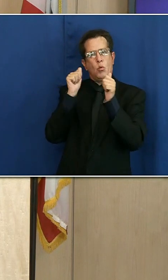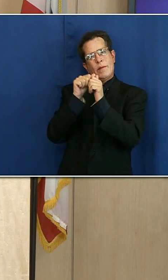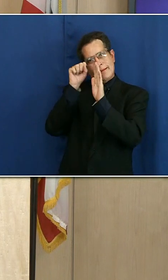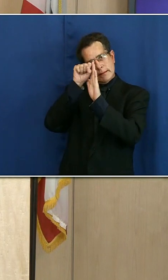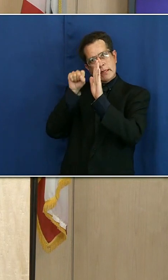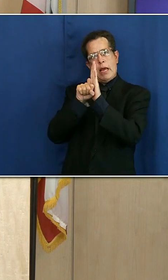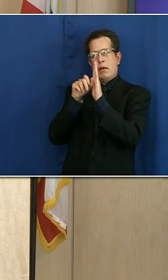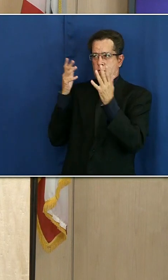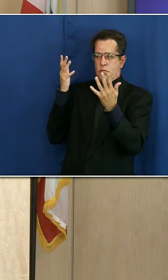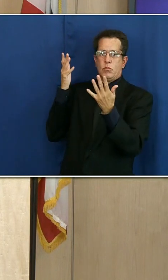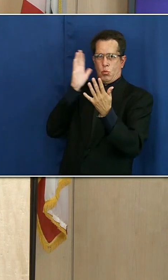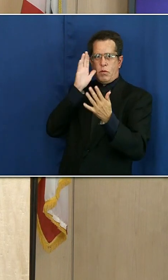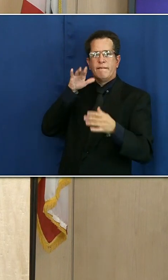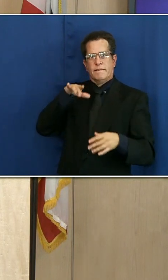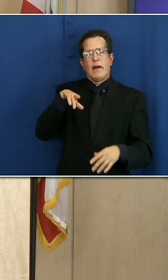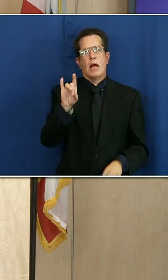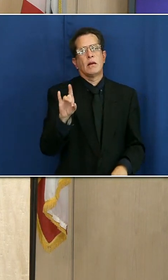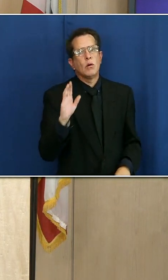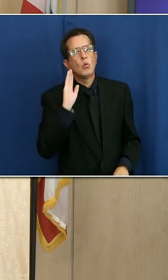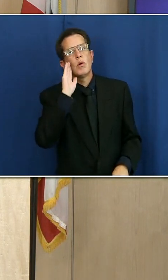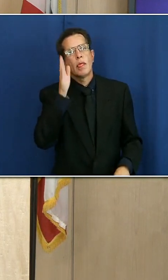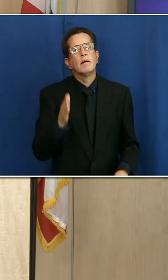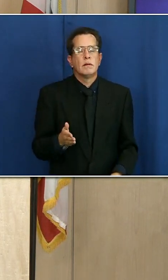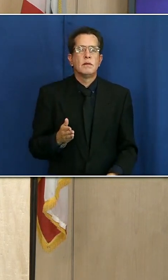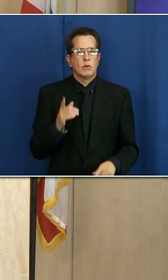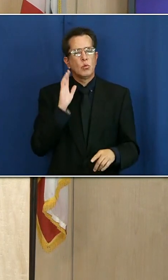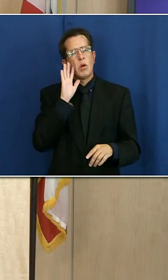to resolve the issue. Thank you.